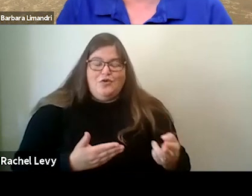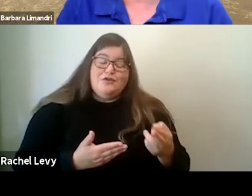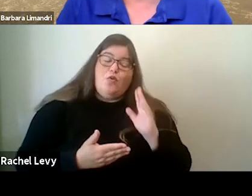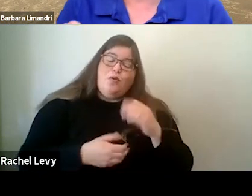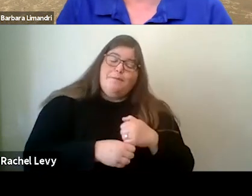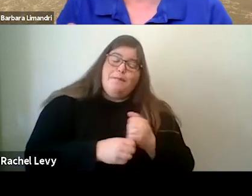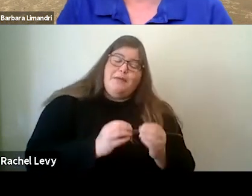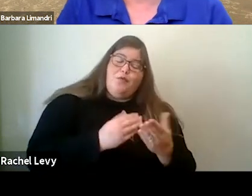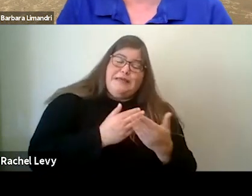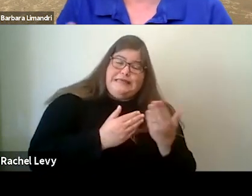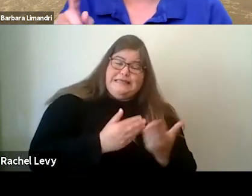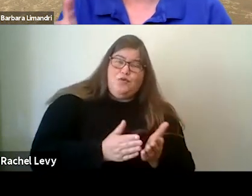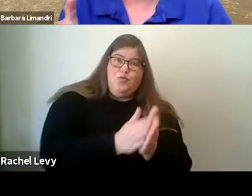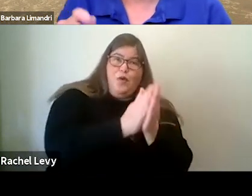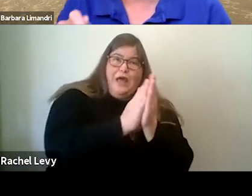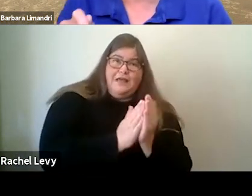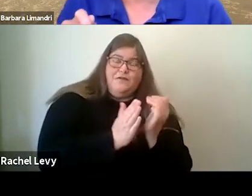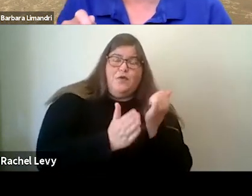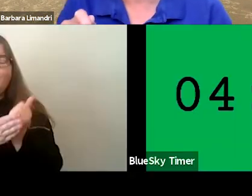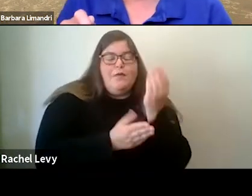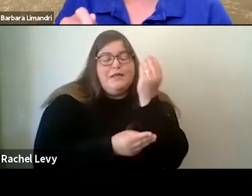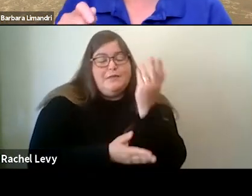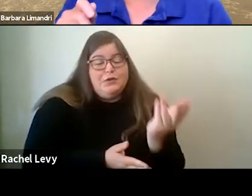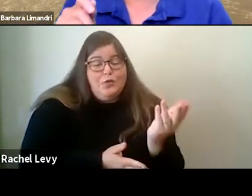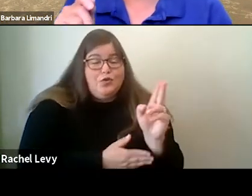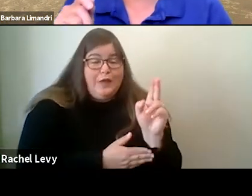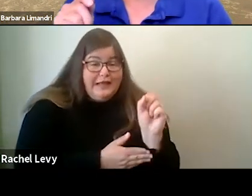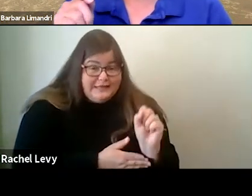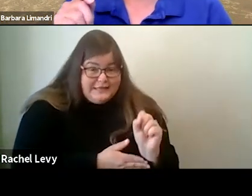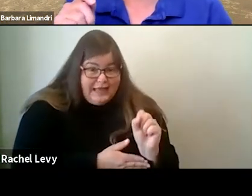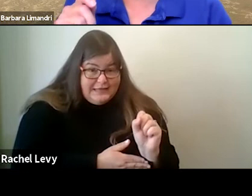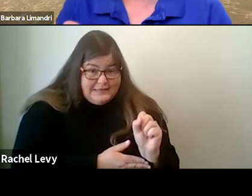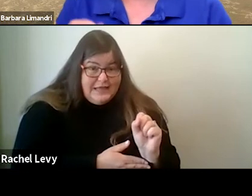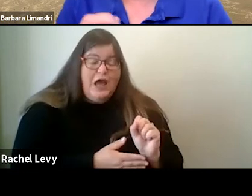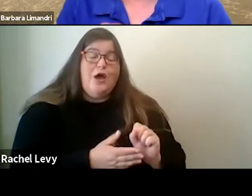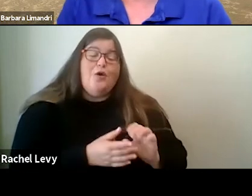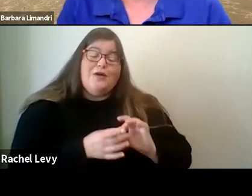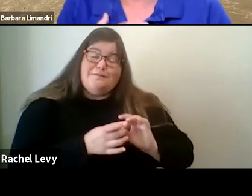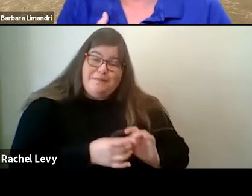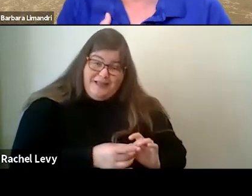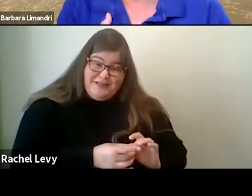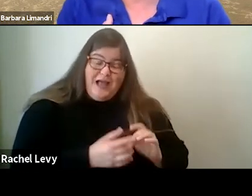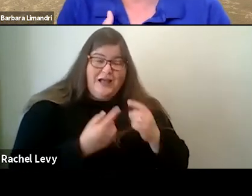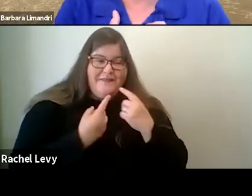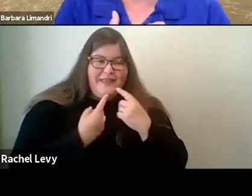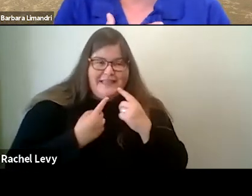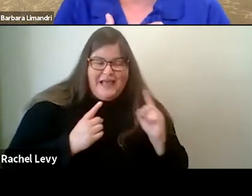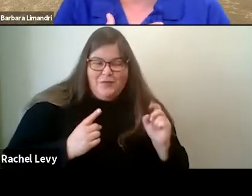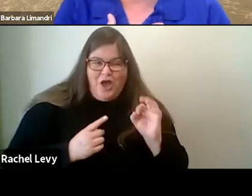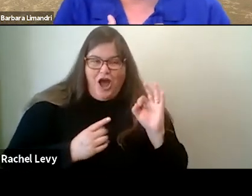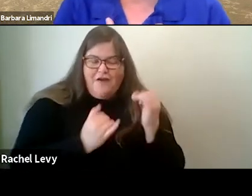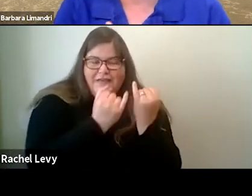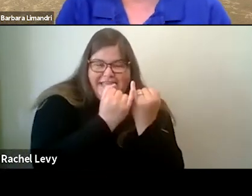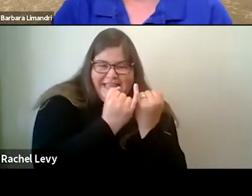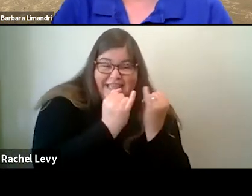was based on the Declaration of Independence, and so please understand, and this